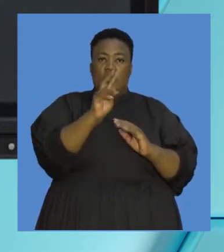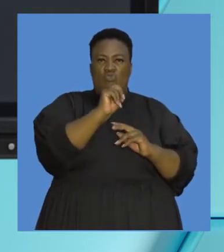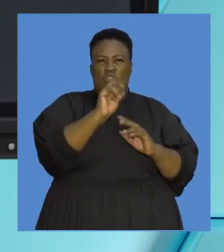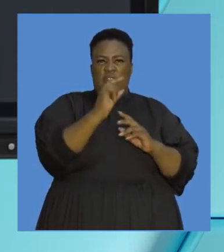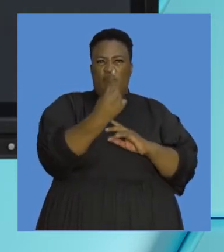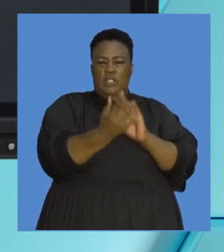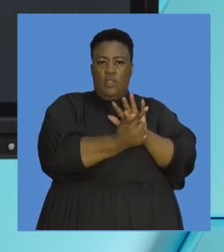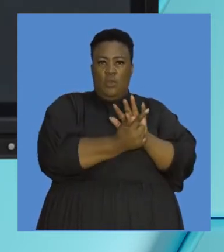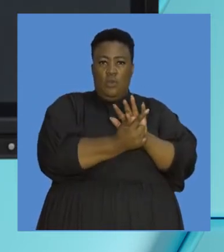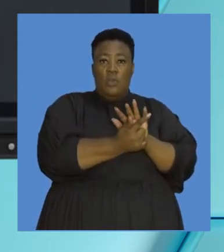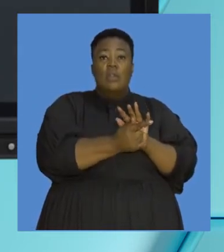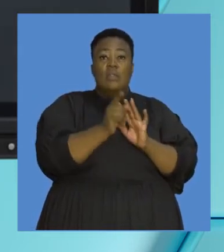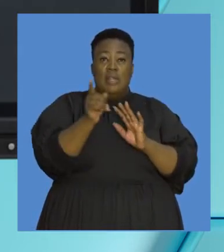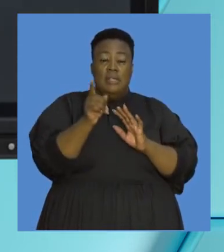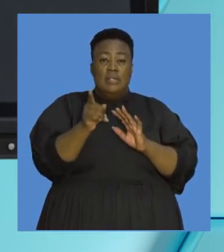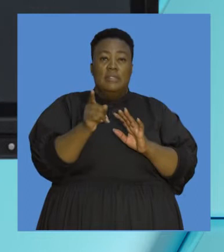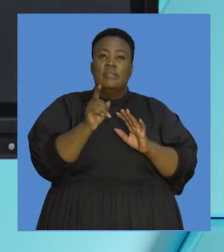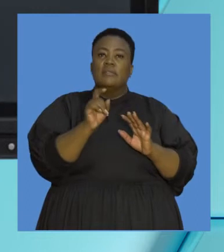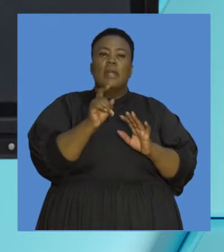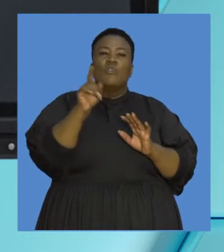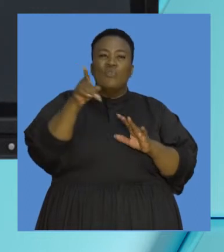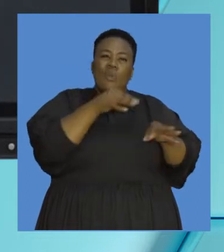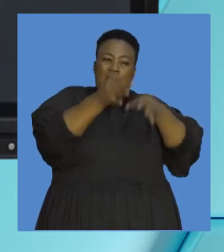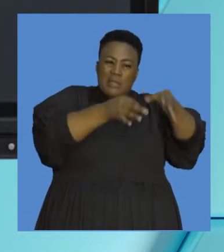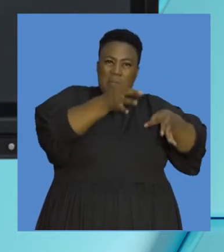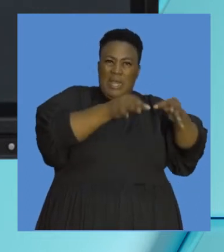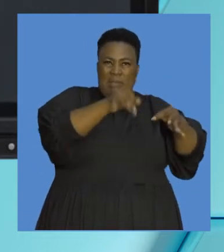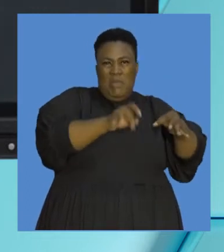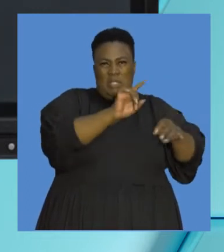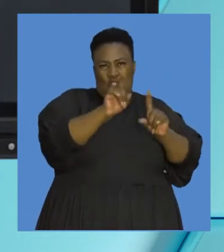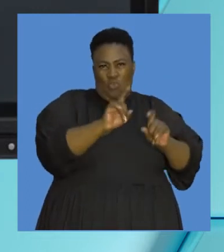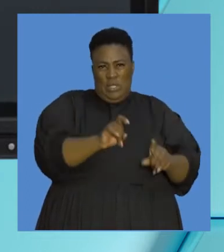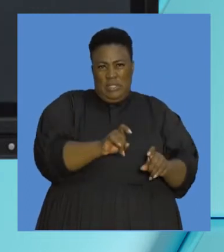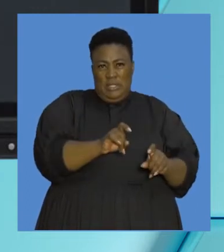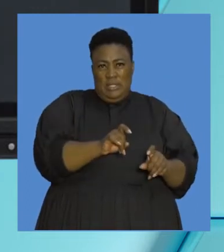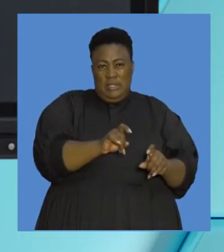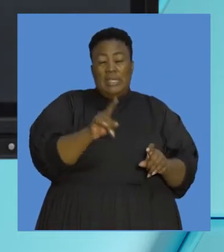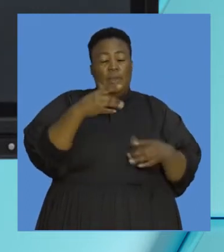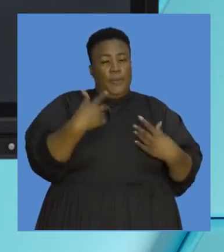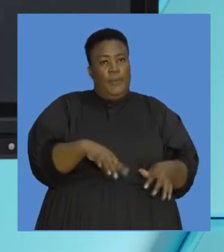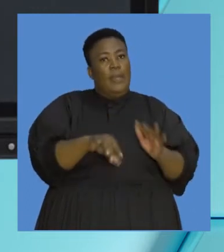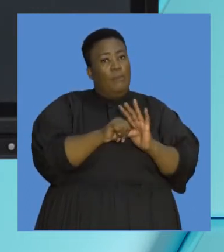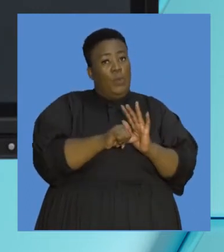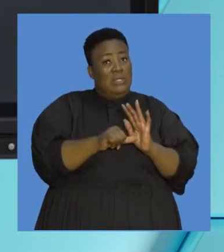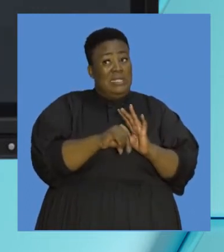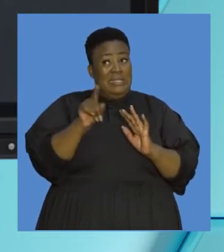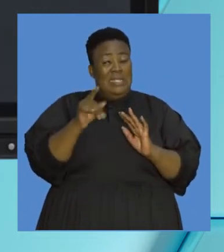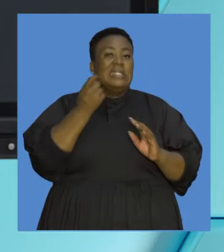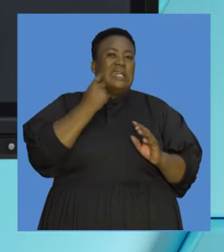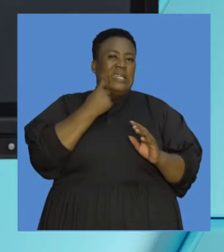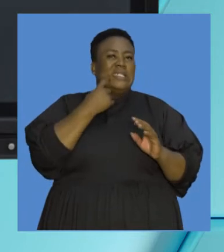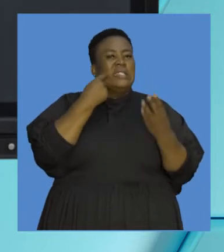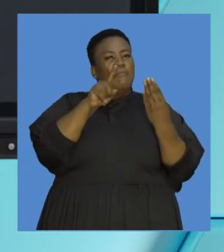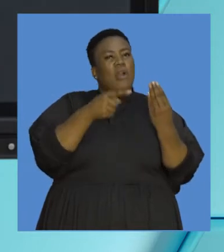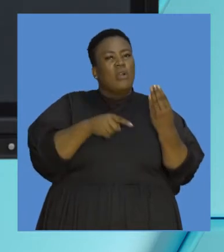Newton's first law. This comes up in explanation type questions, which we're going to see a little bit later. Very important. This